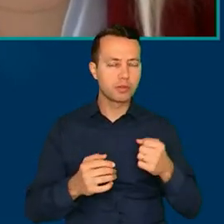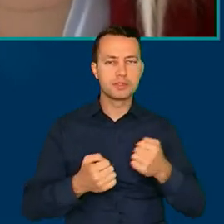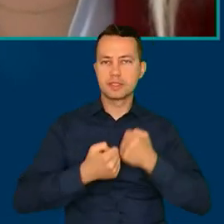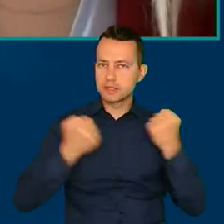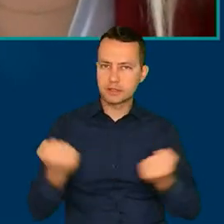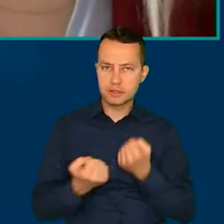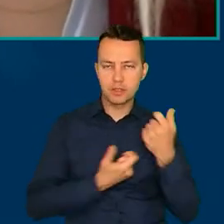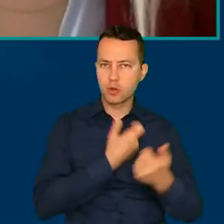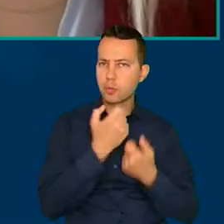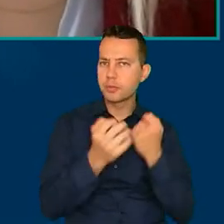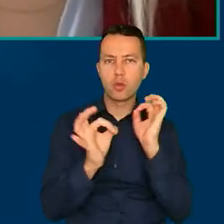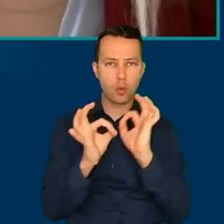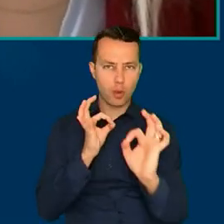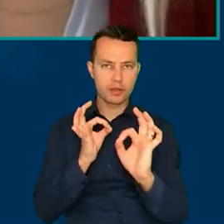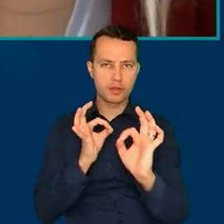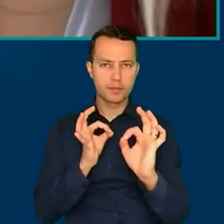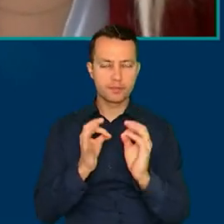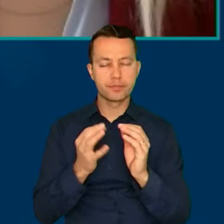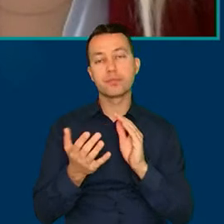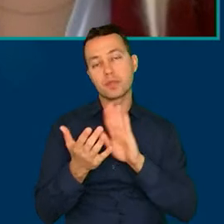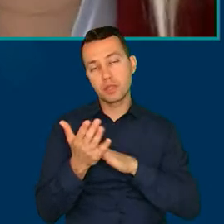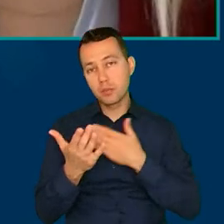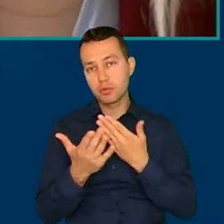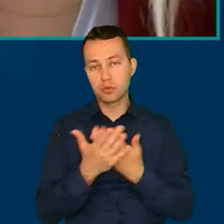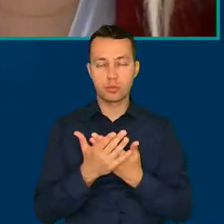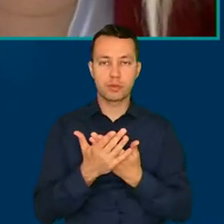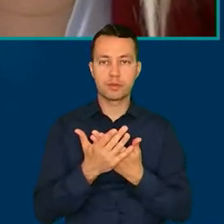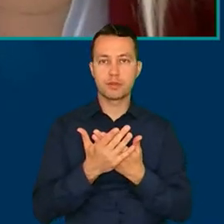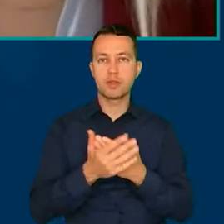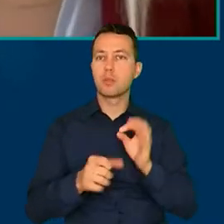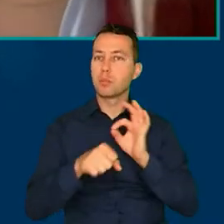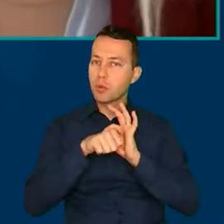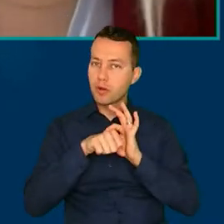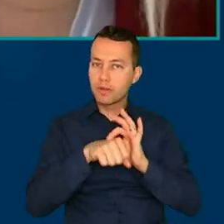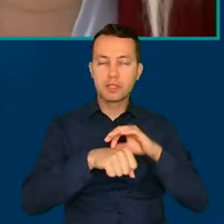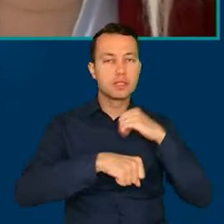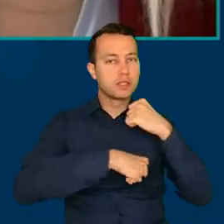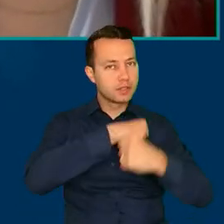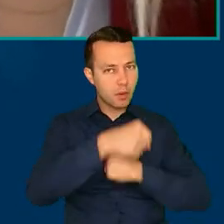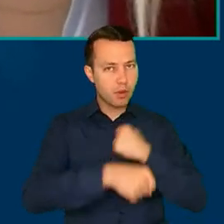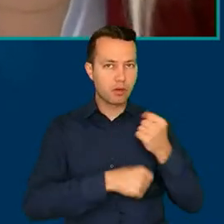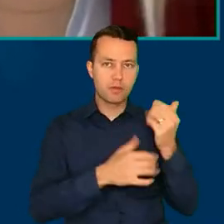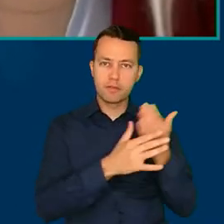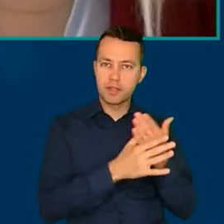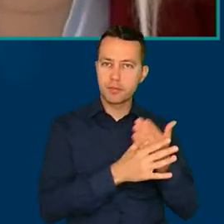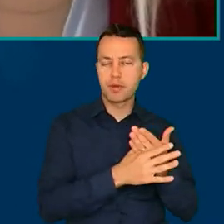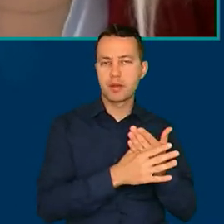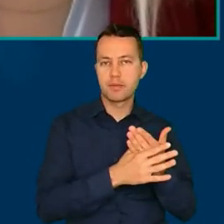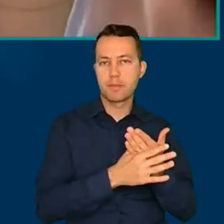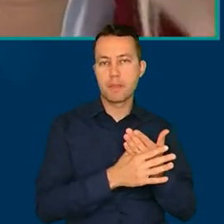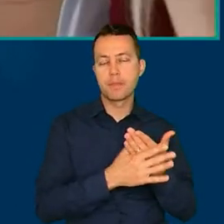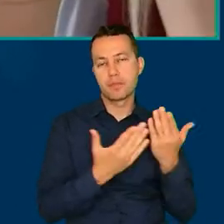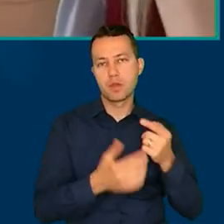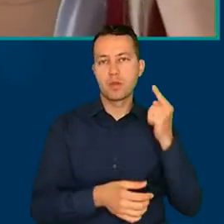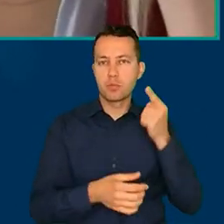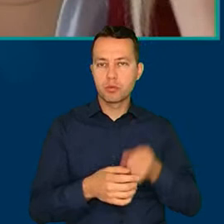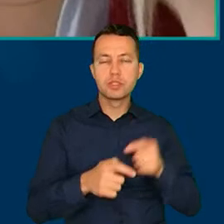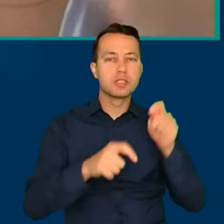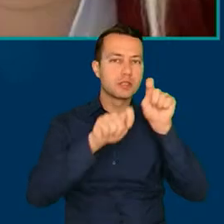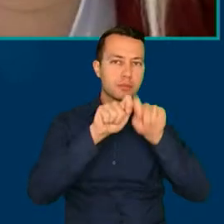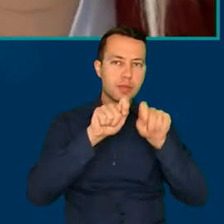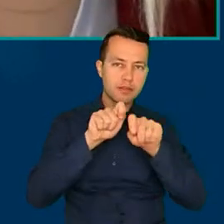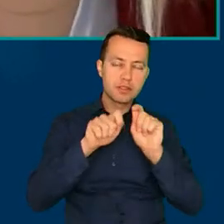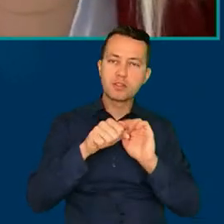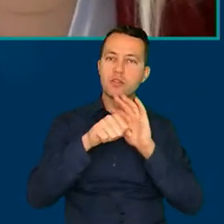actually calling on companies to identify impacts, carry out due diligence according to a certain plan, and demonstrate that they're taking that